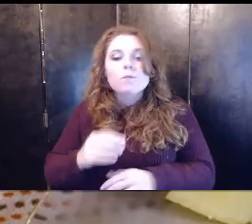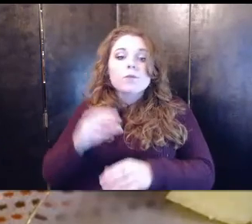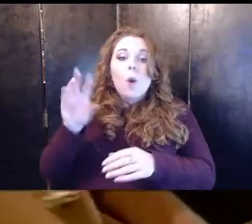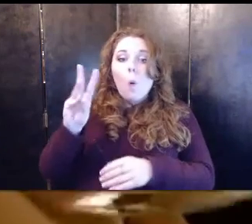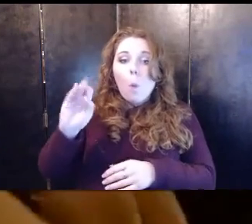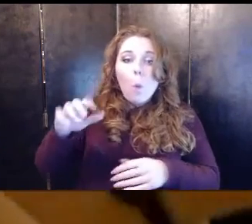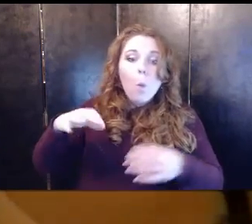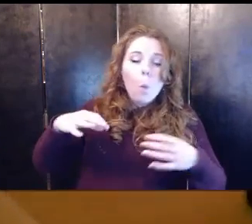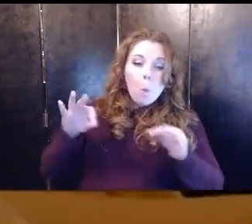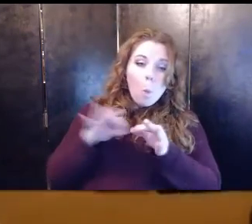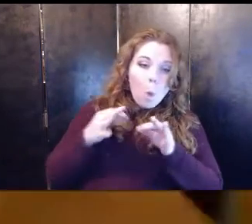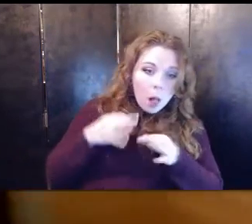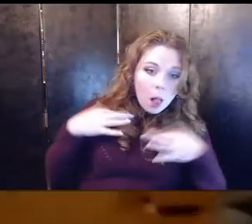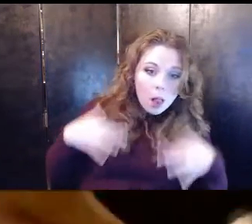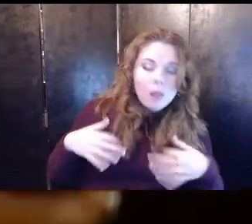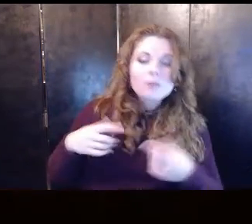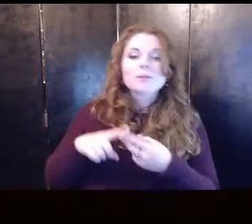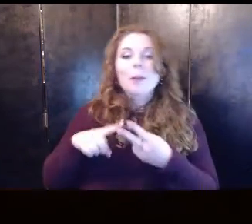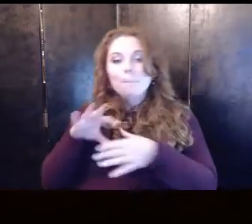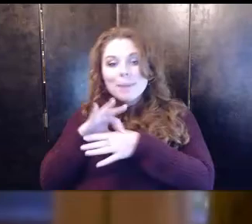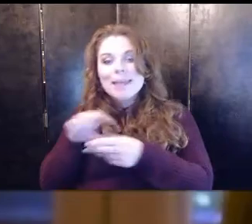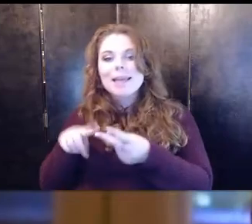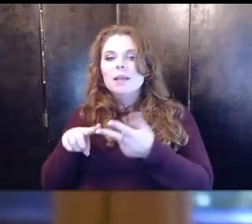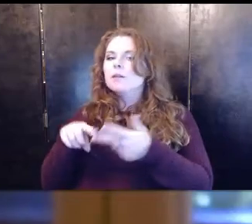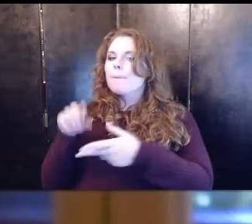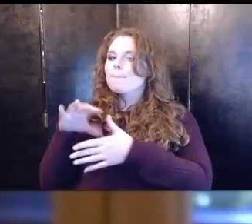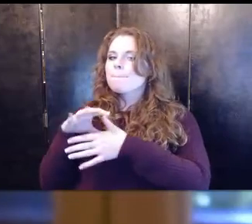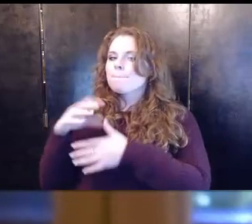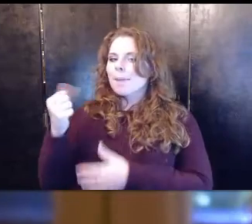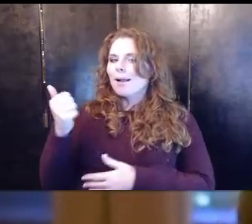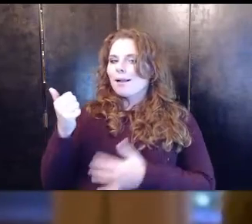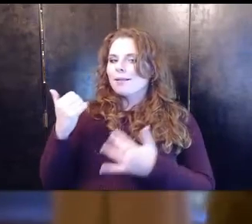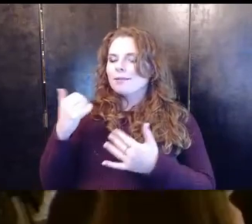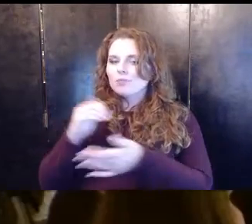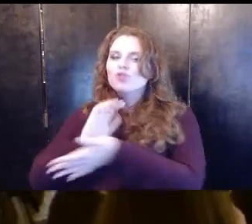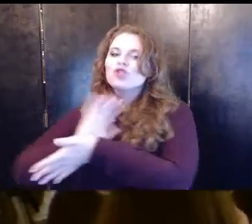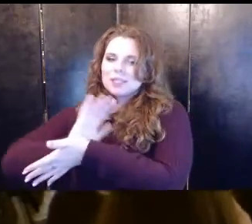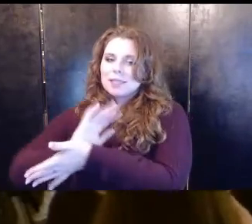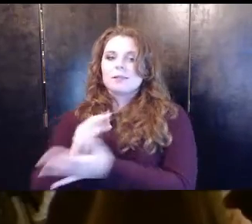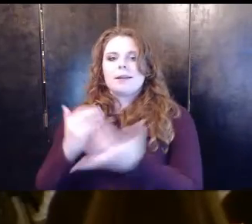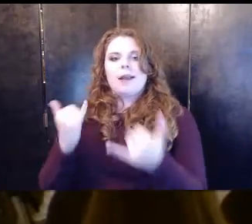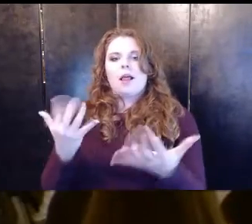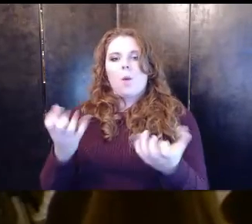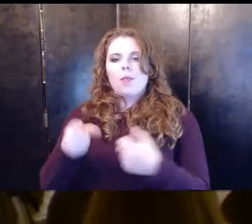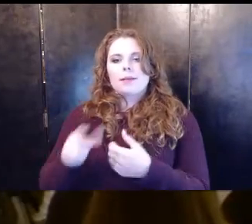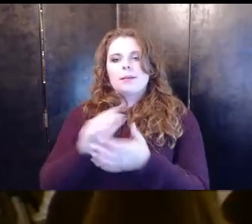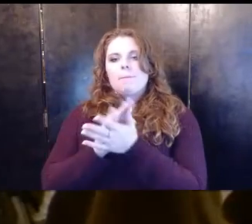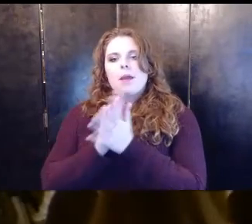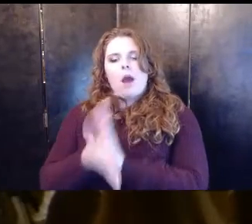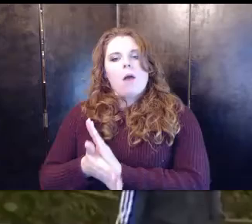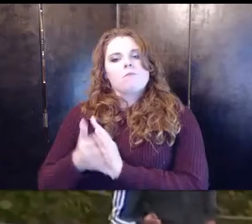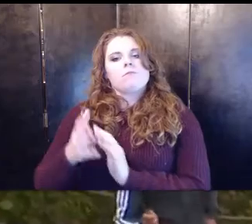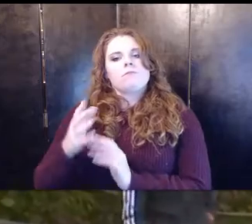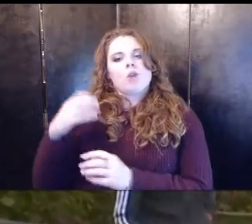course, Brinza. Now Ukrainian officials want Brinza named as a cultural heritage, so it can only be produced in their